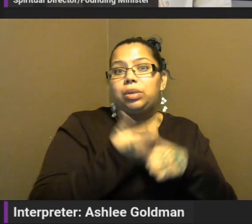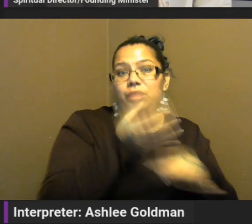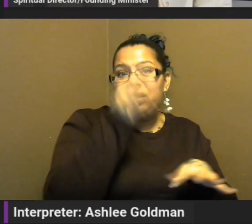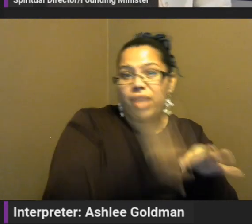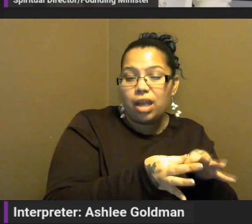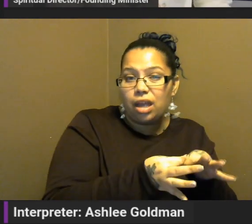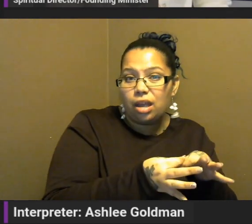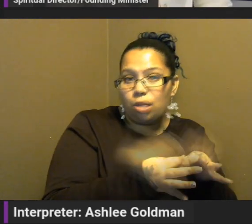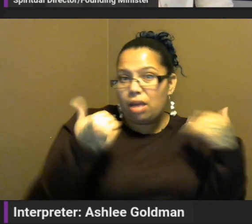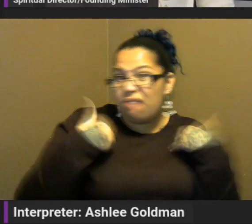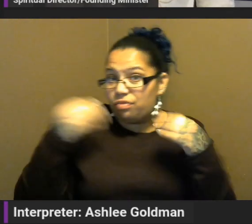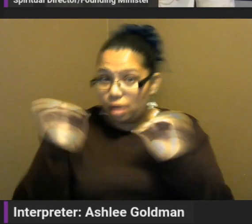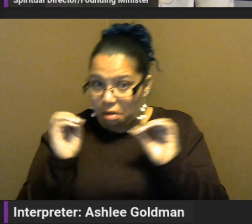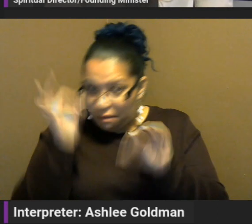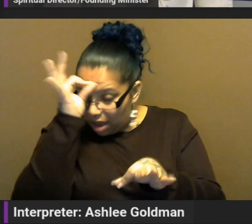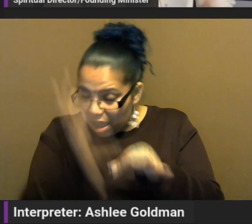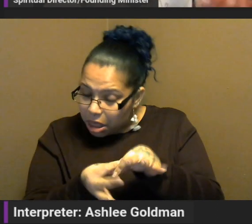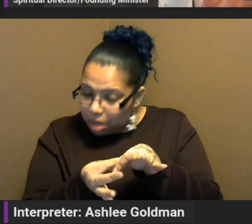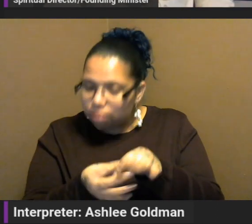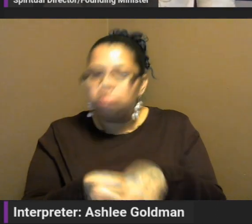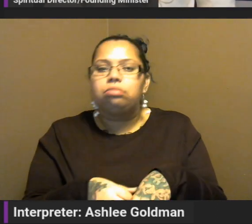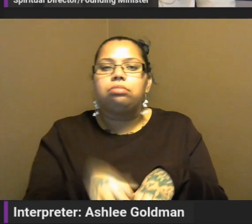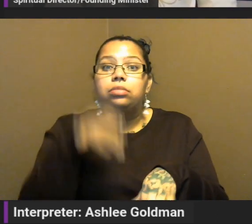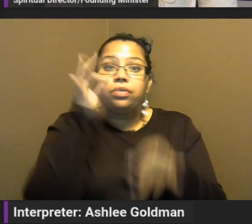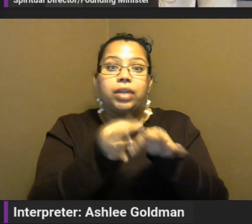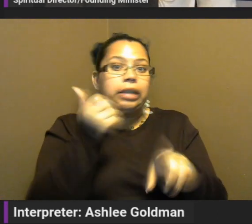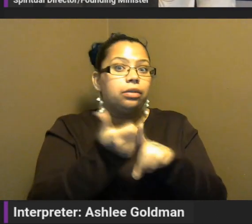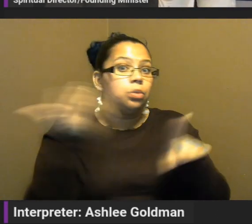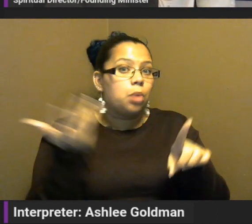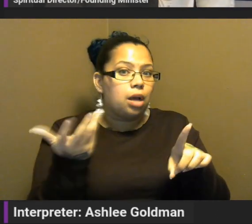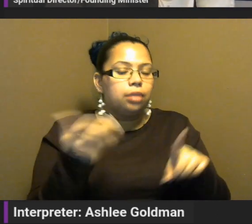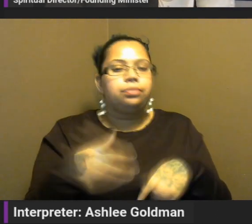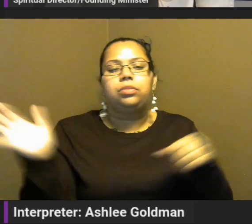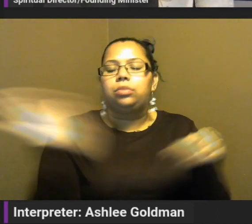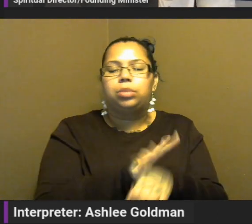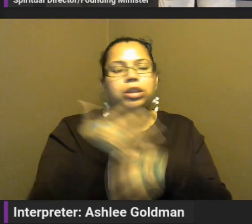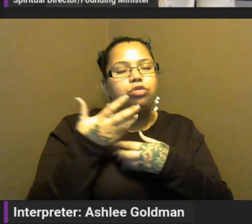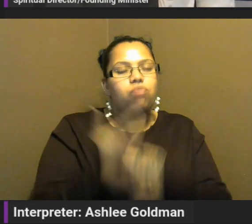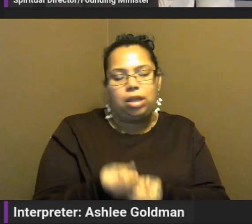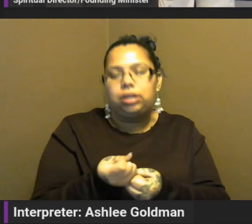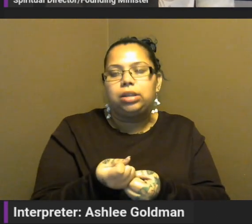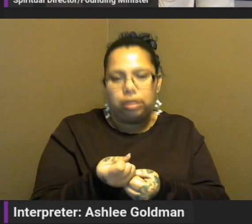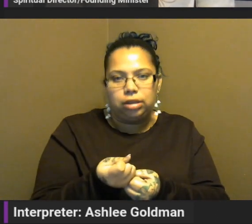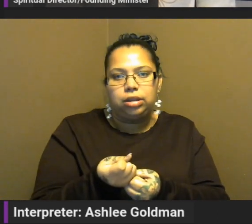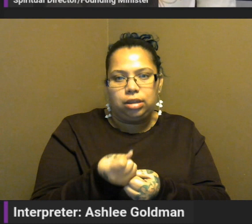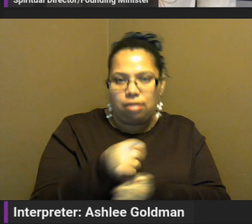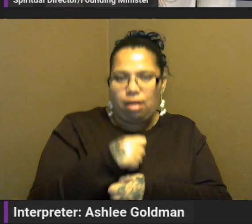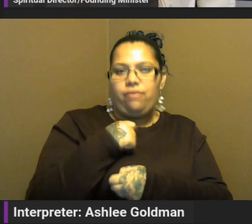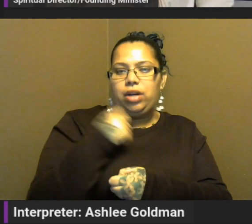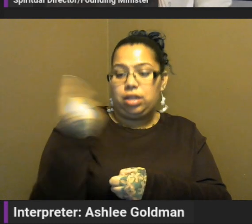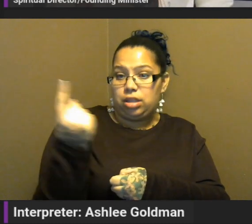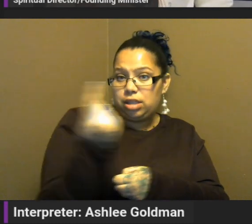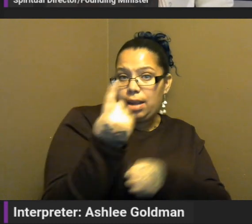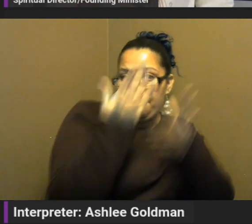empty? What is faith? It is a complete trust or confidence in someone or something.